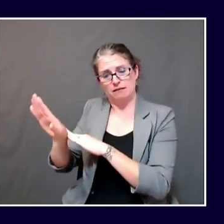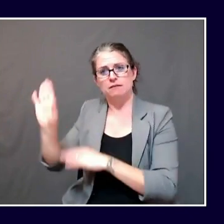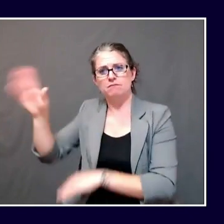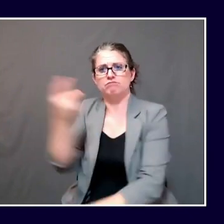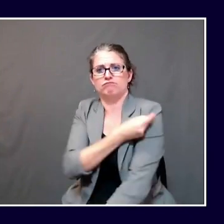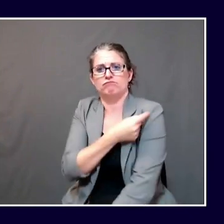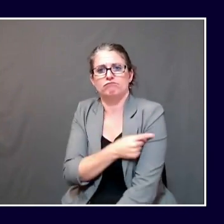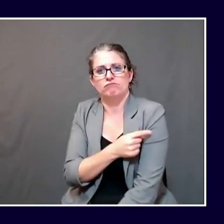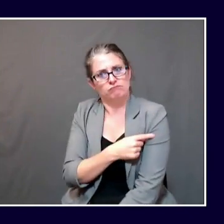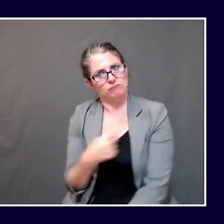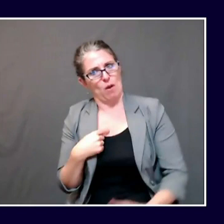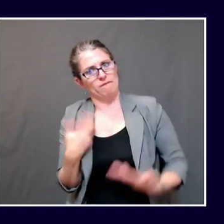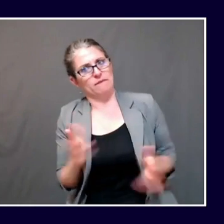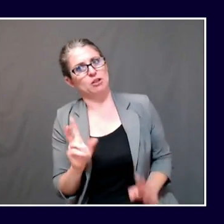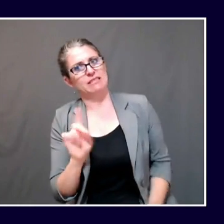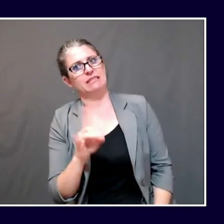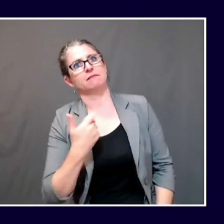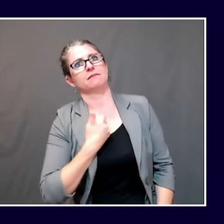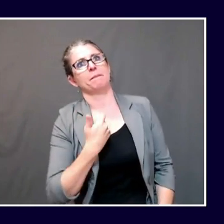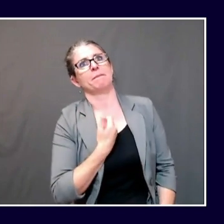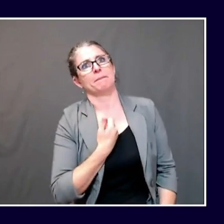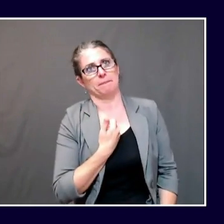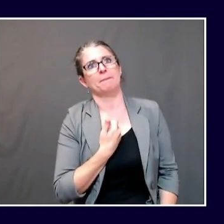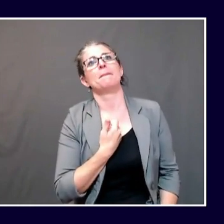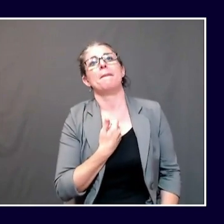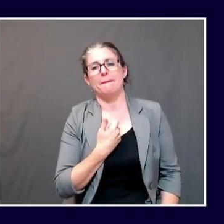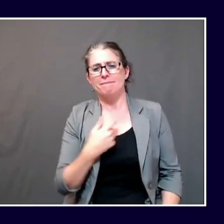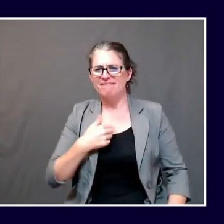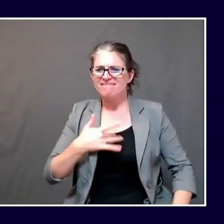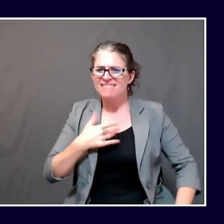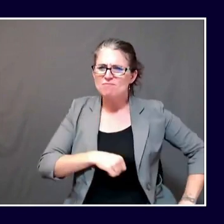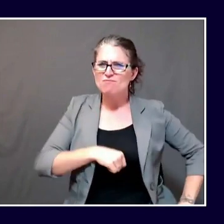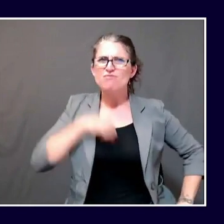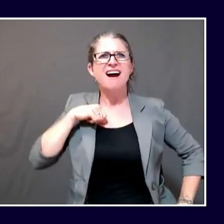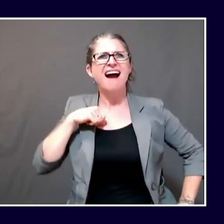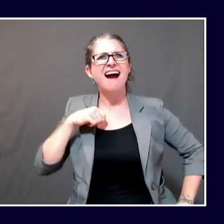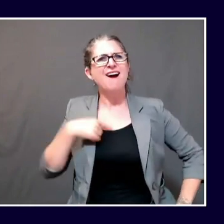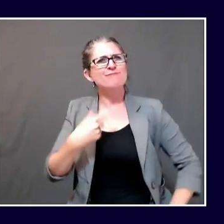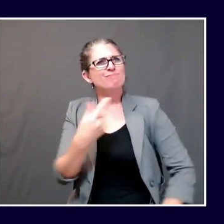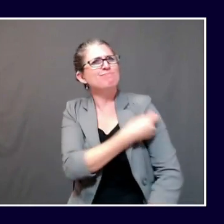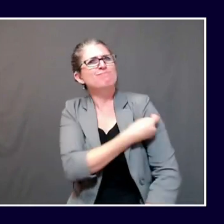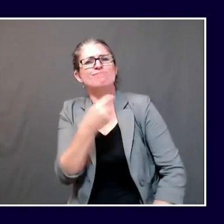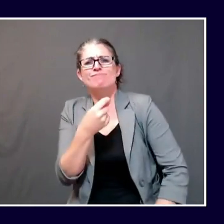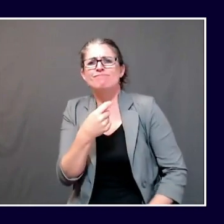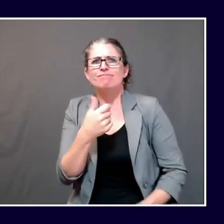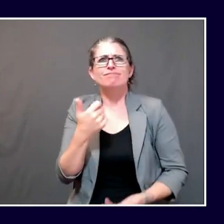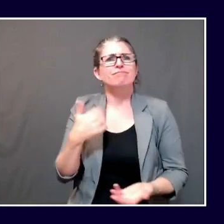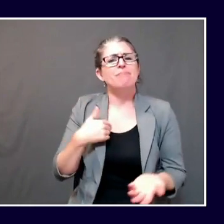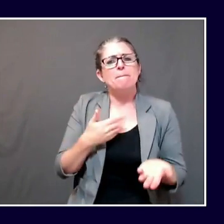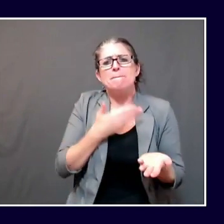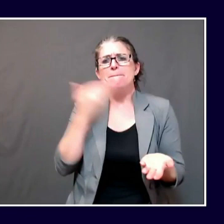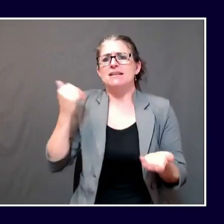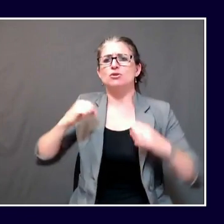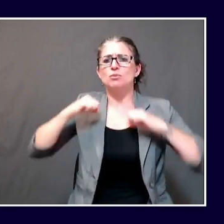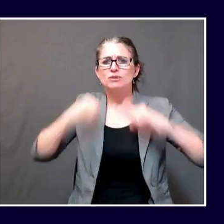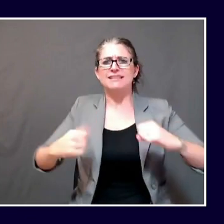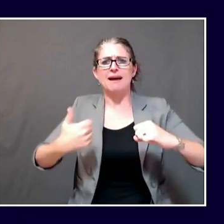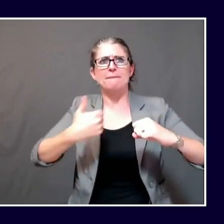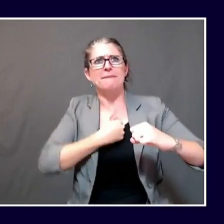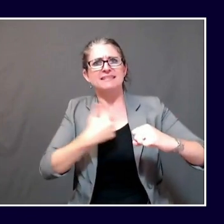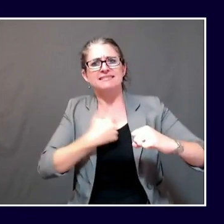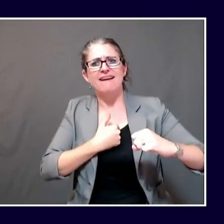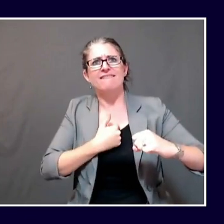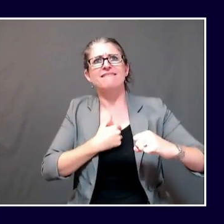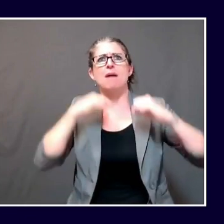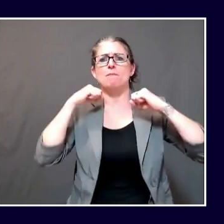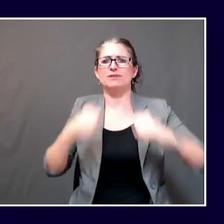best things that I could do to help keep not just me, but everyone around me safe this winter. By getting